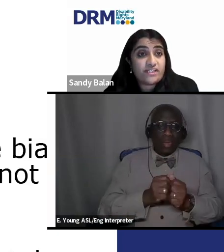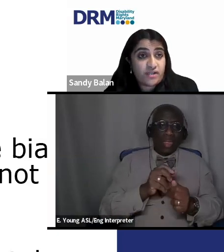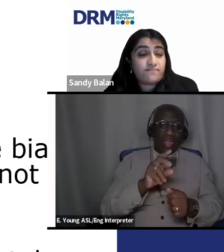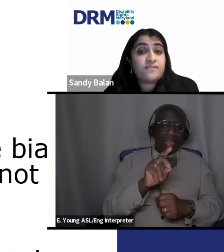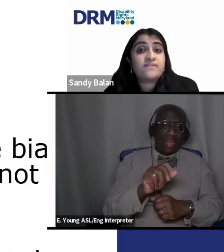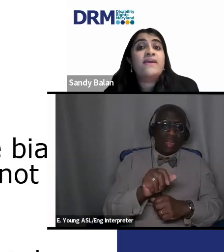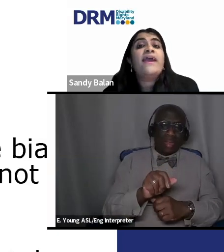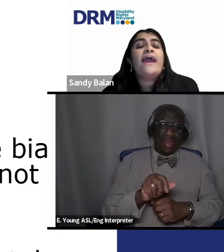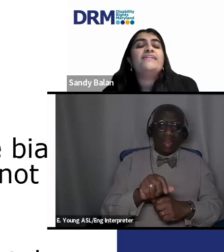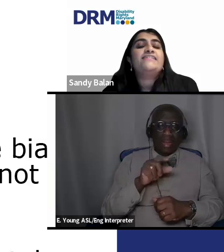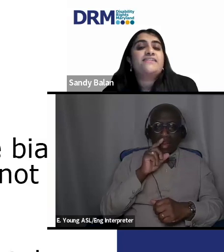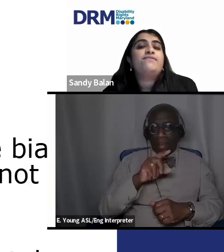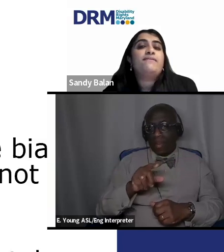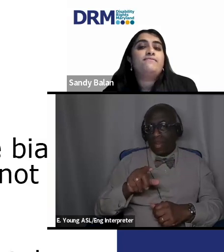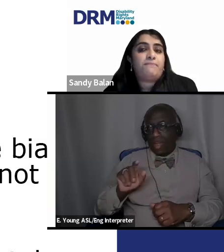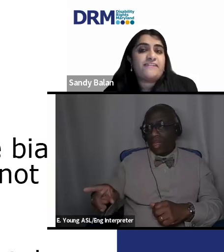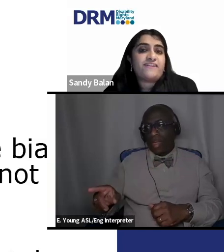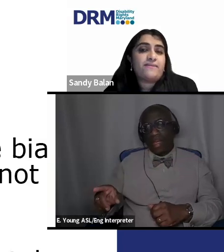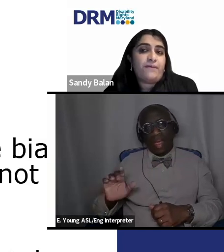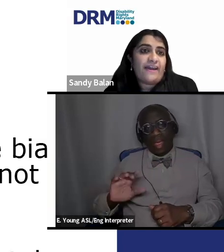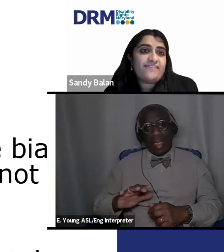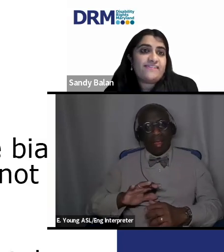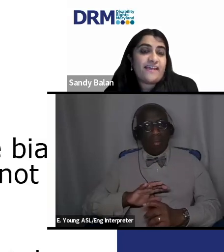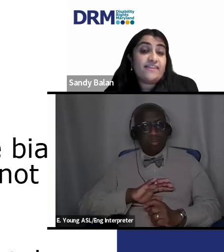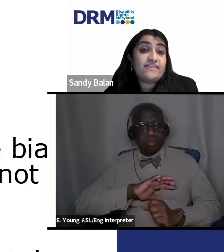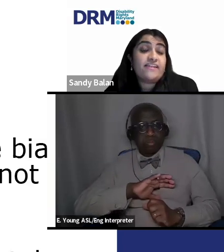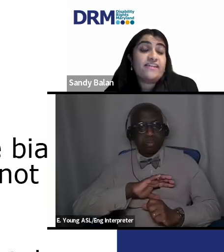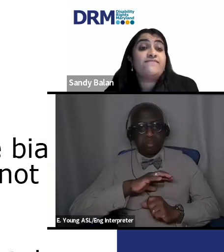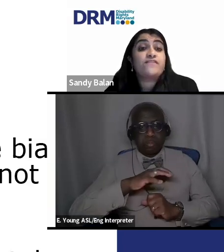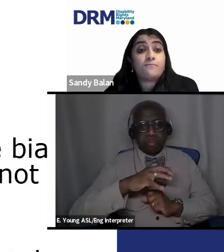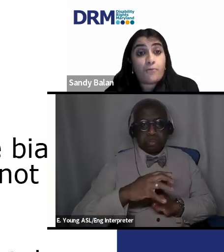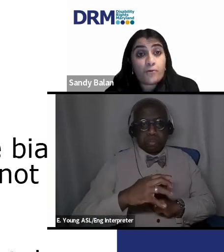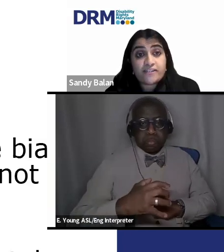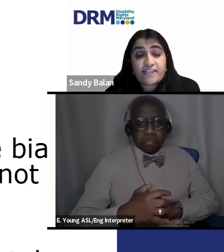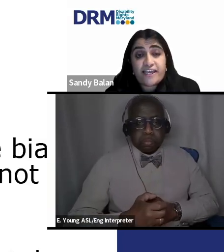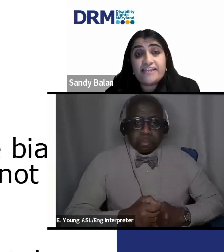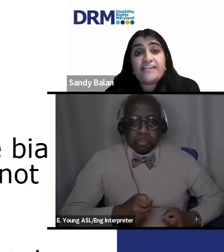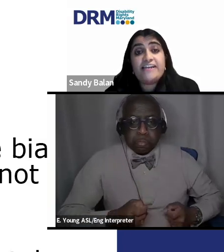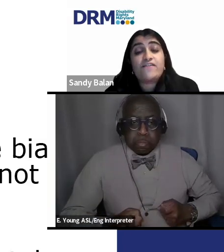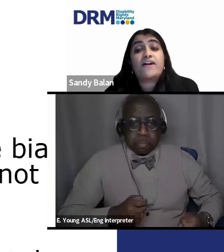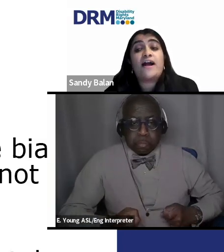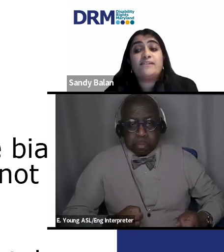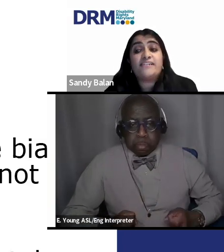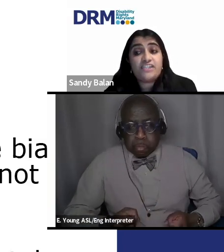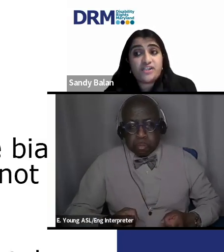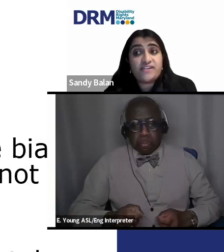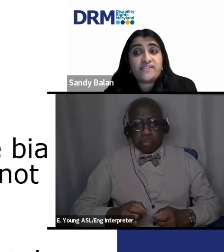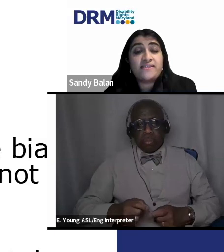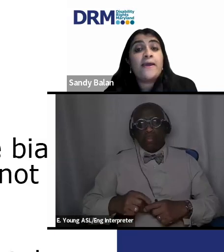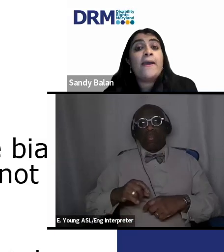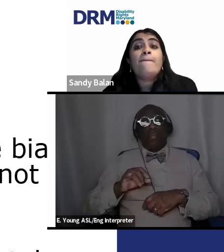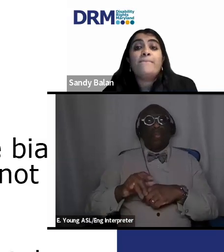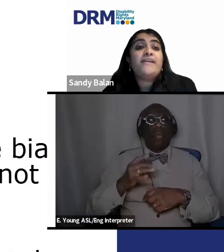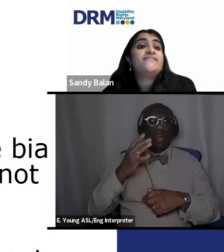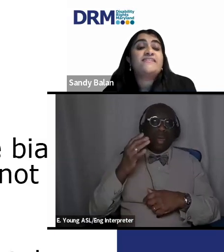plenary guardianships. And it's sometimes based on the bias that the need for supports and the need for accommodations means that